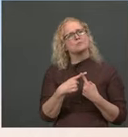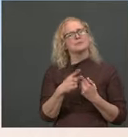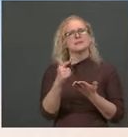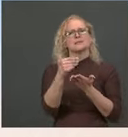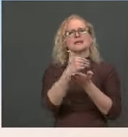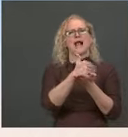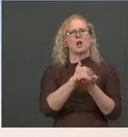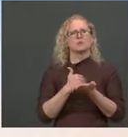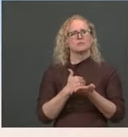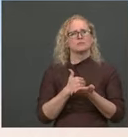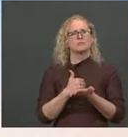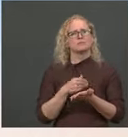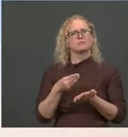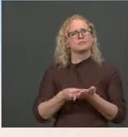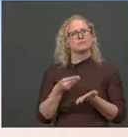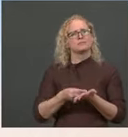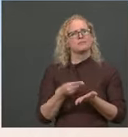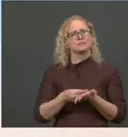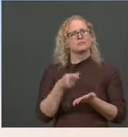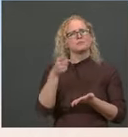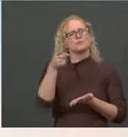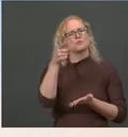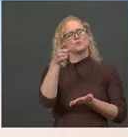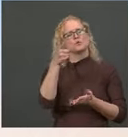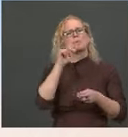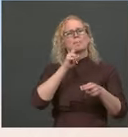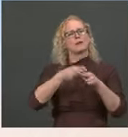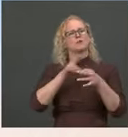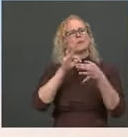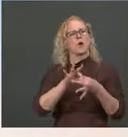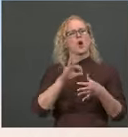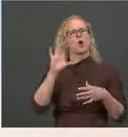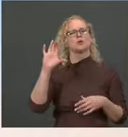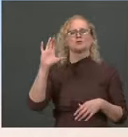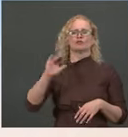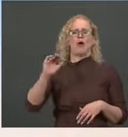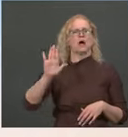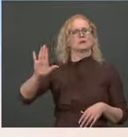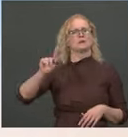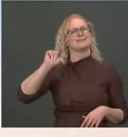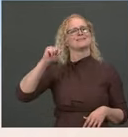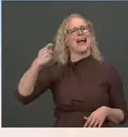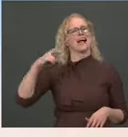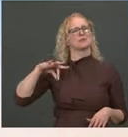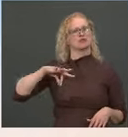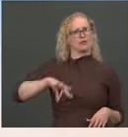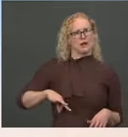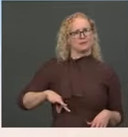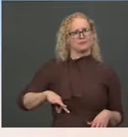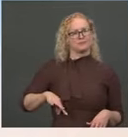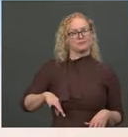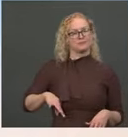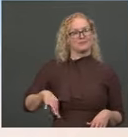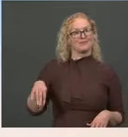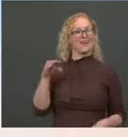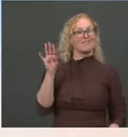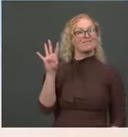just 38% of people gave President Biden credit for the CTC, and only 47% gave Democrats credit